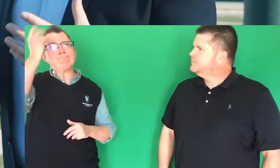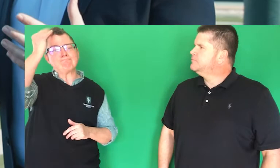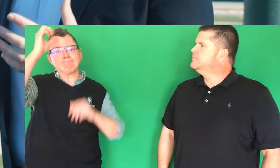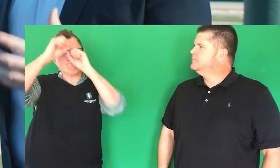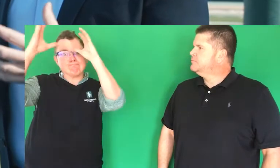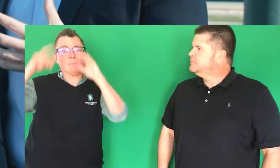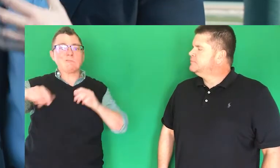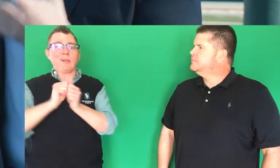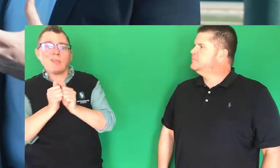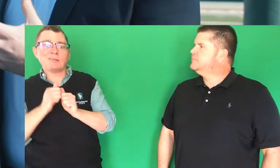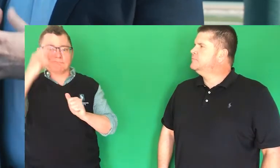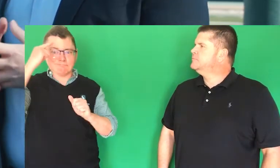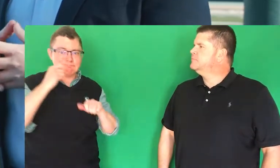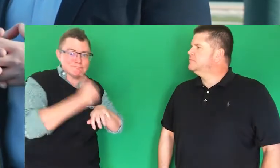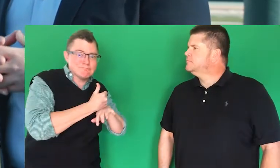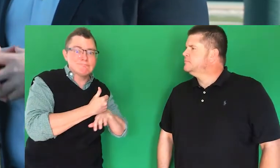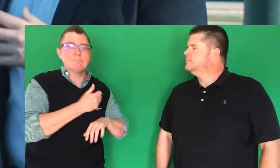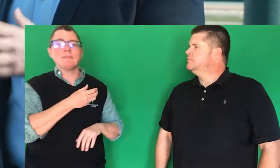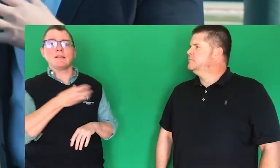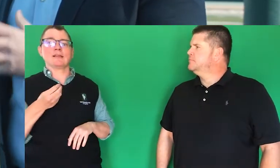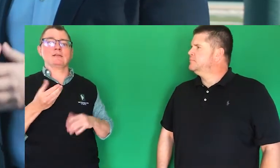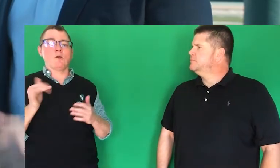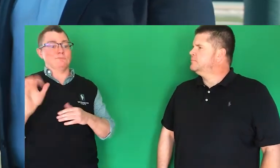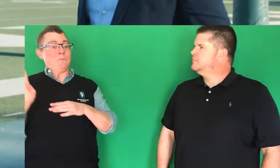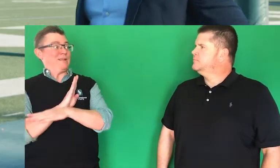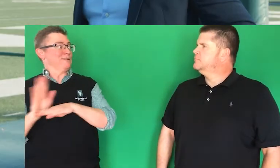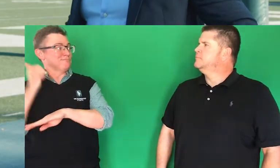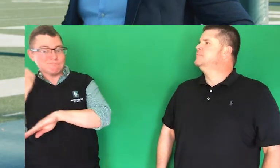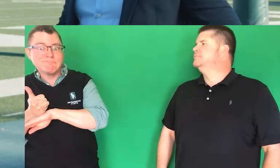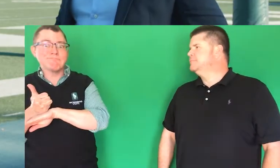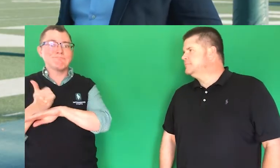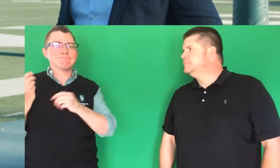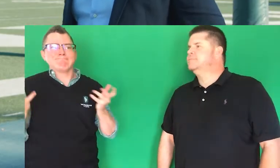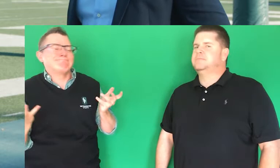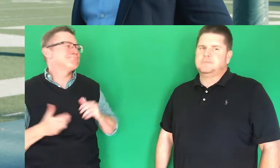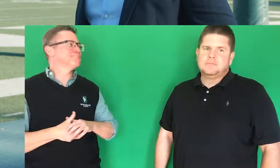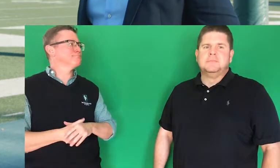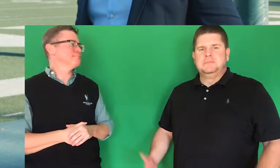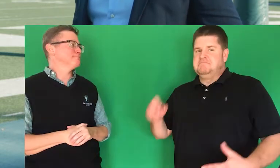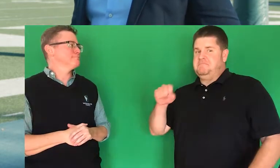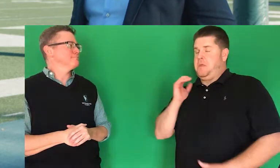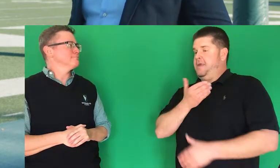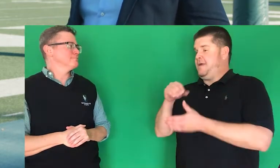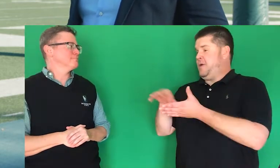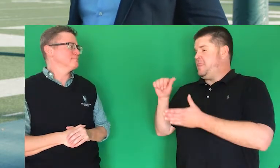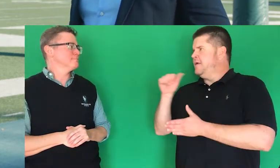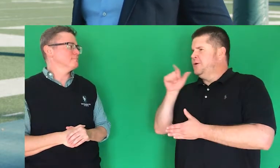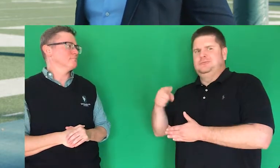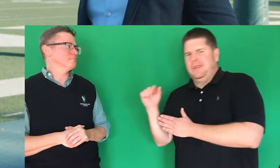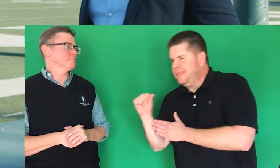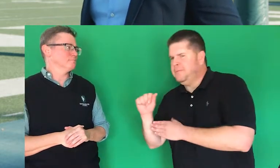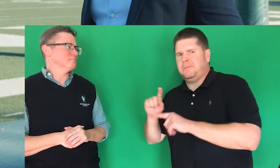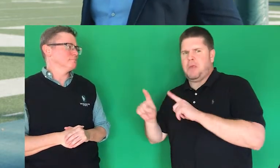the athlete mindset as well as that entrepreneurial mindset? Yeah, our student athletes definitely are more